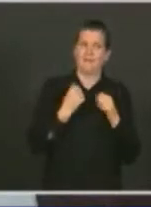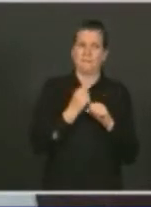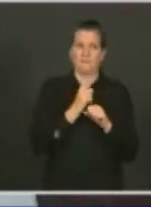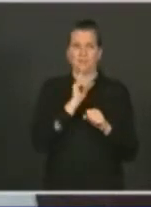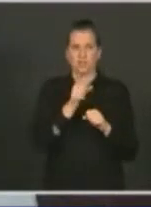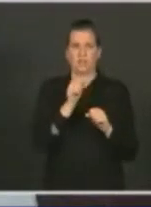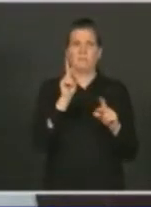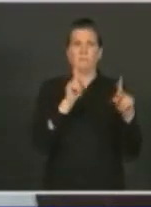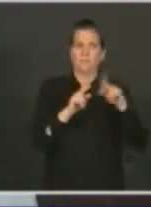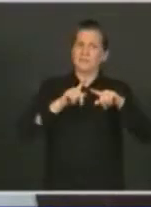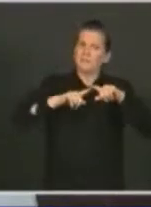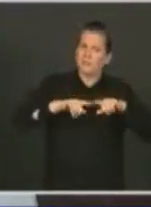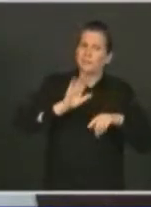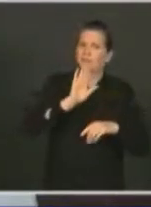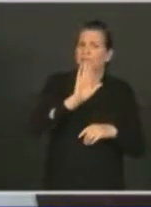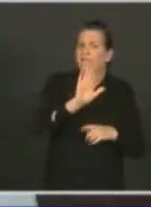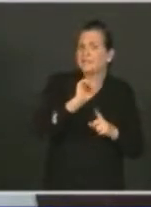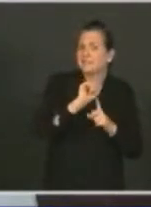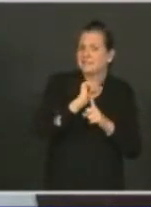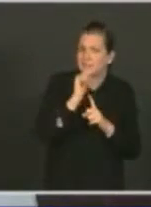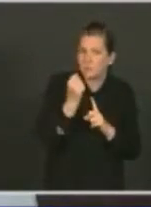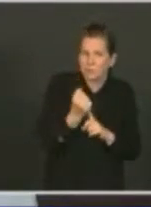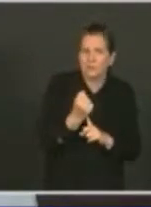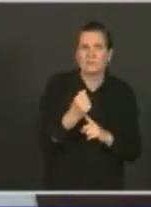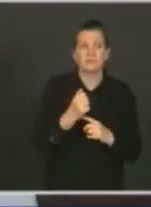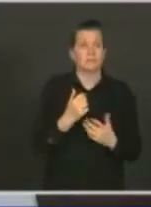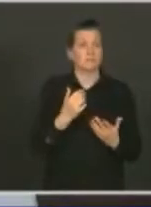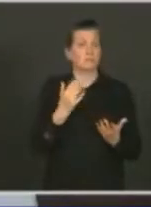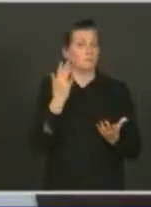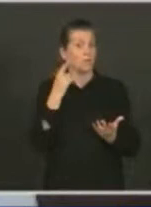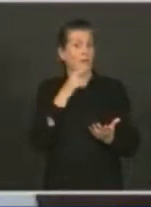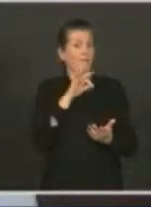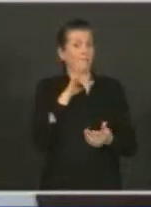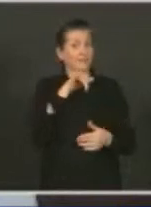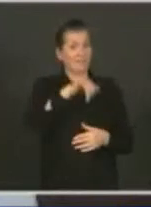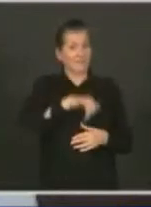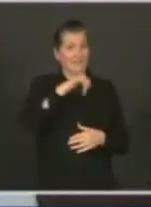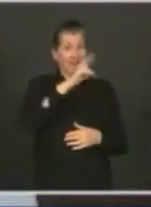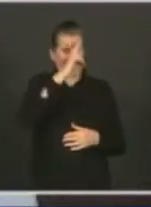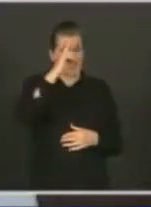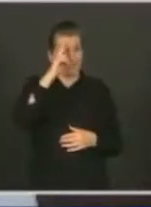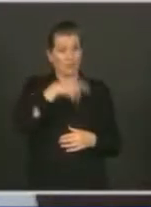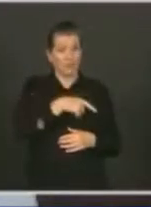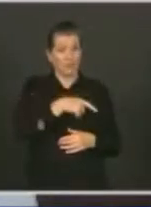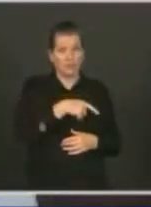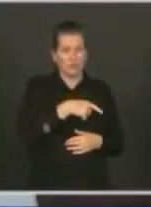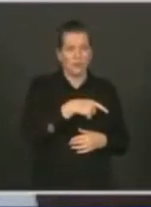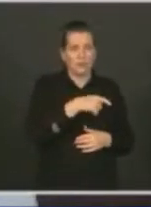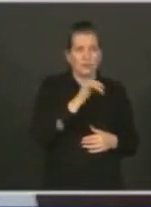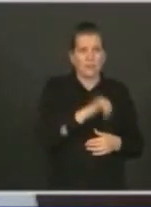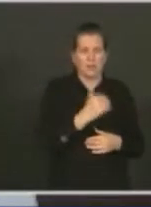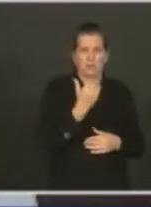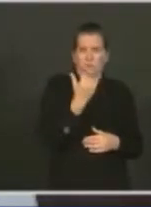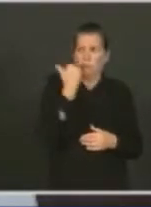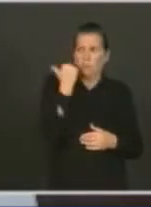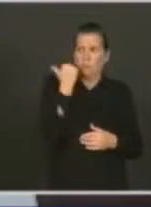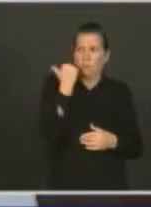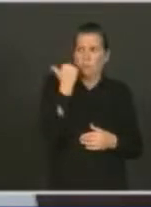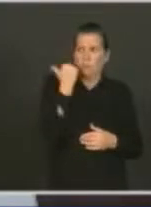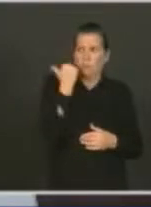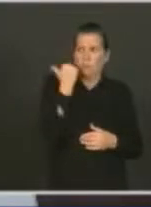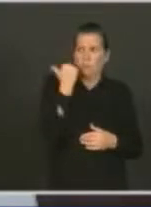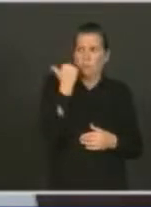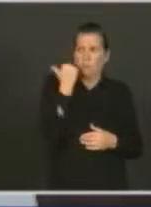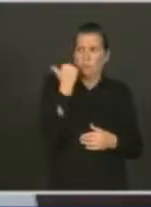facility continue to take up beds in a hospital, acute care setting, and make sure that they are appropriately